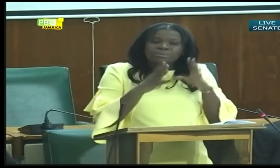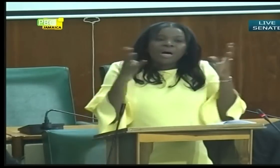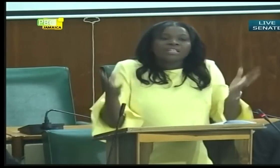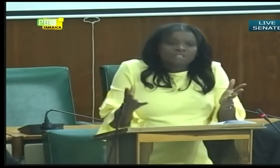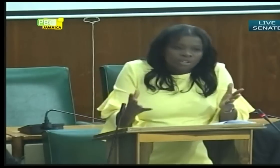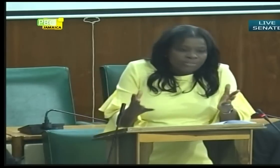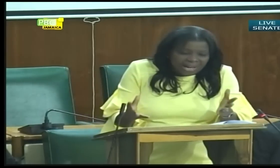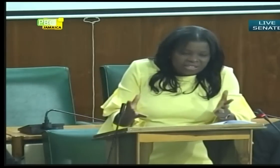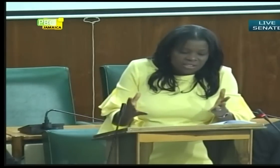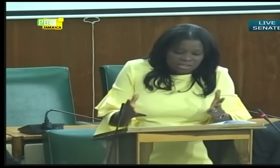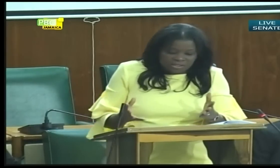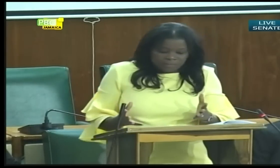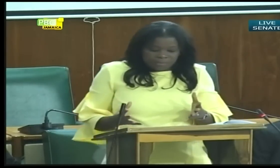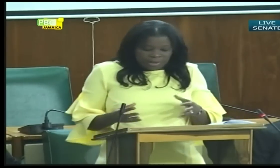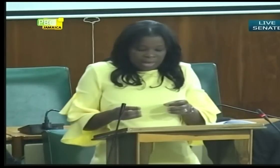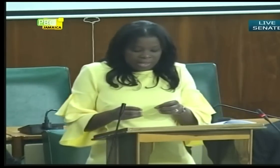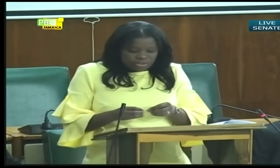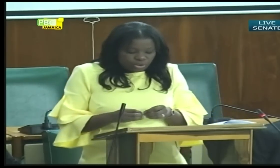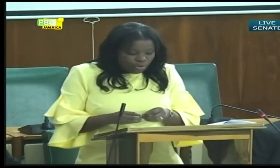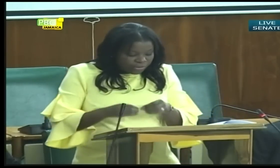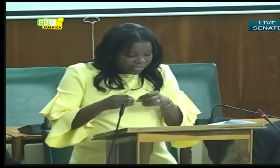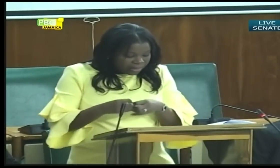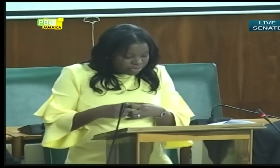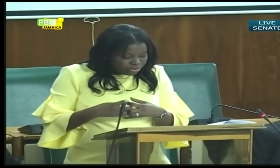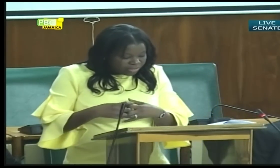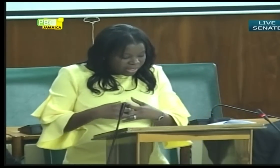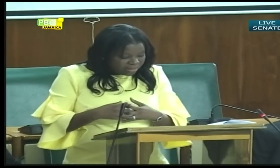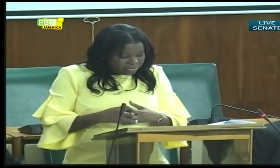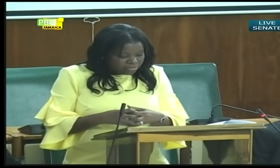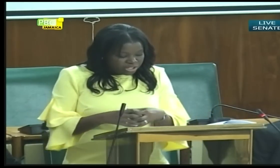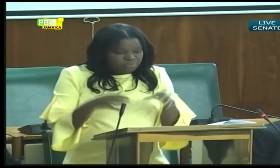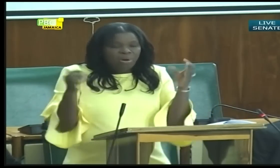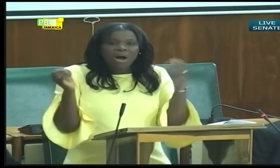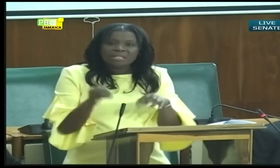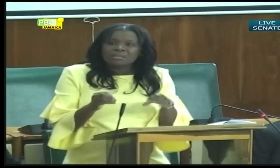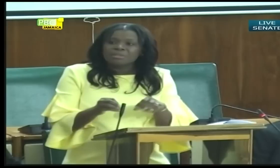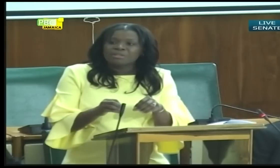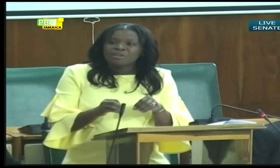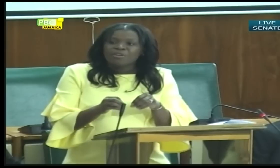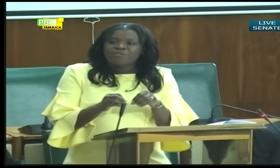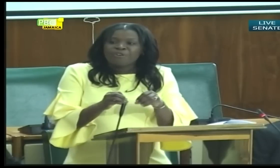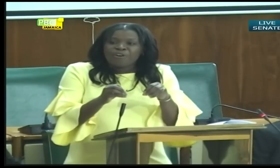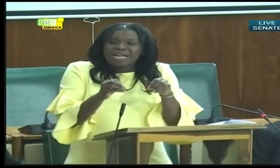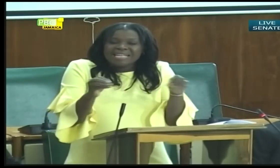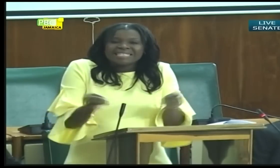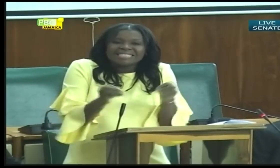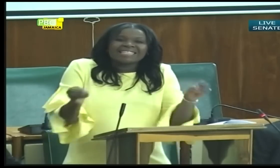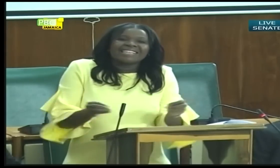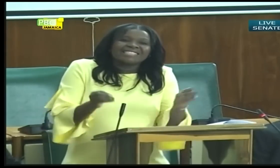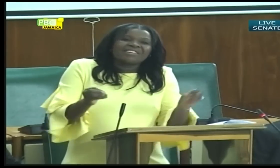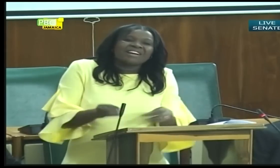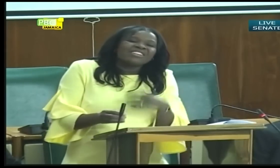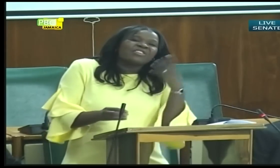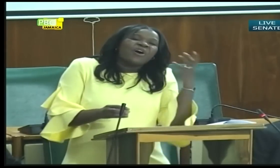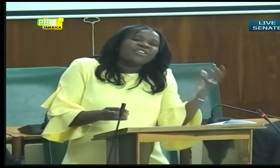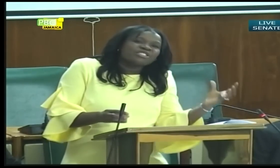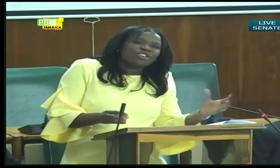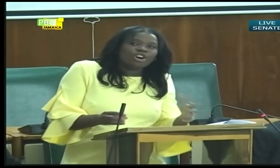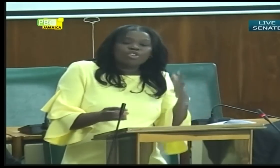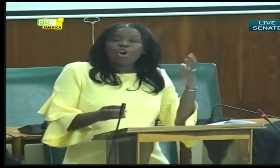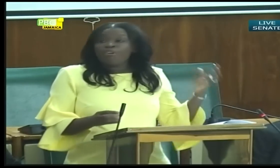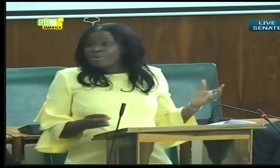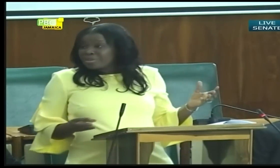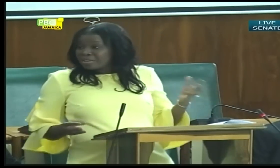full brunt of actions. And so for them to then be responsible for instigating or encouraging